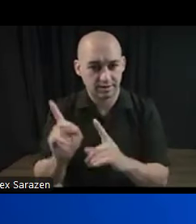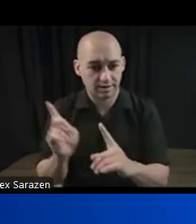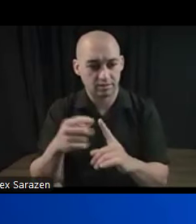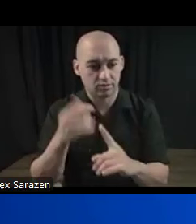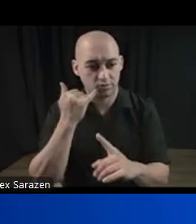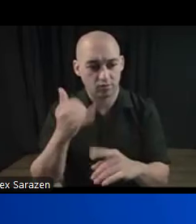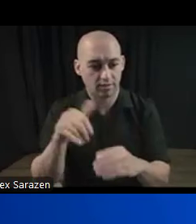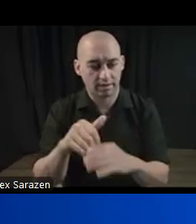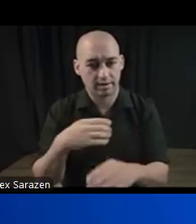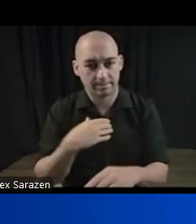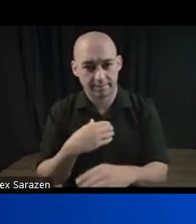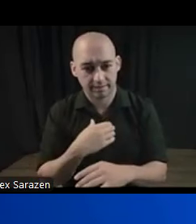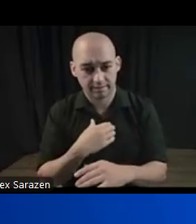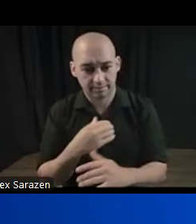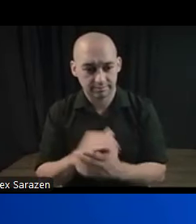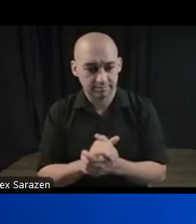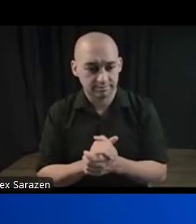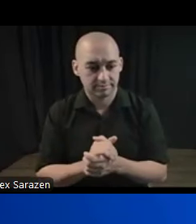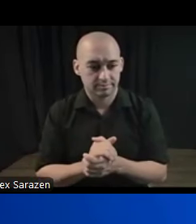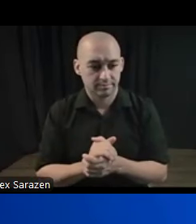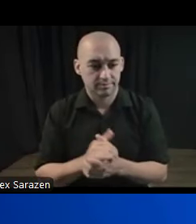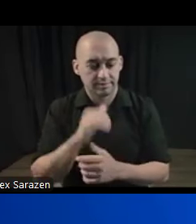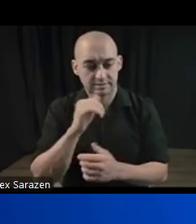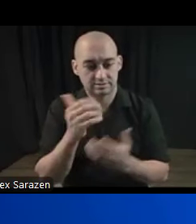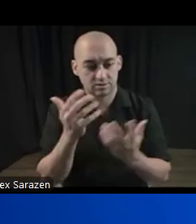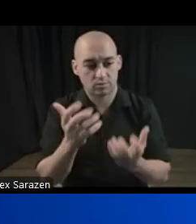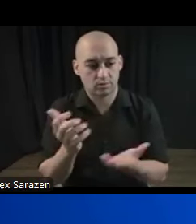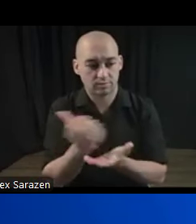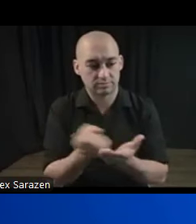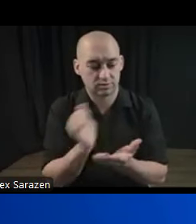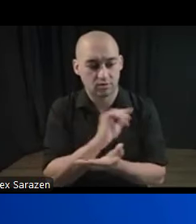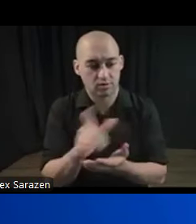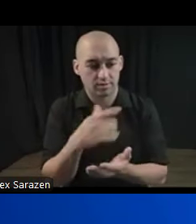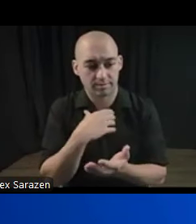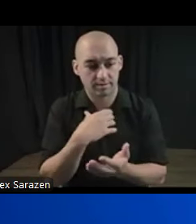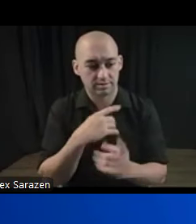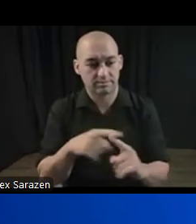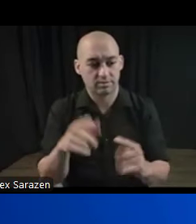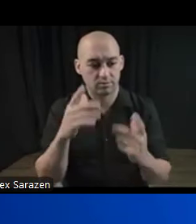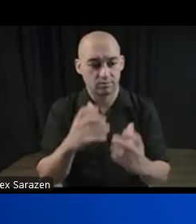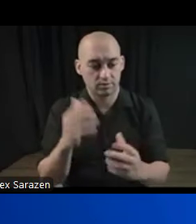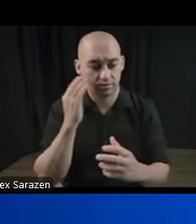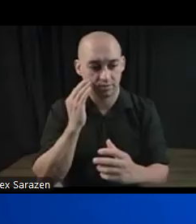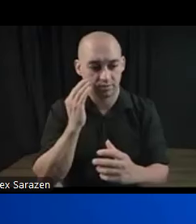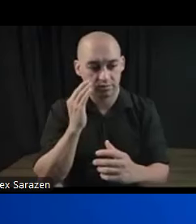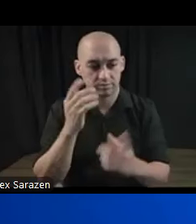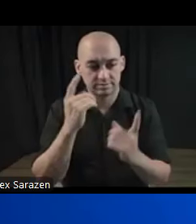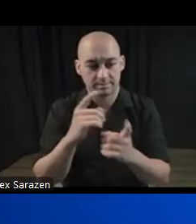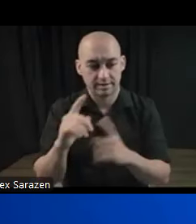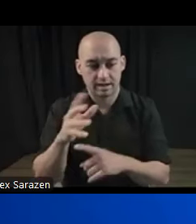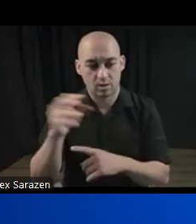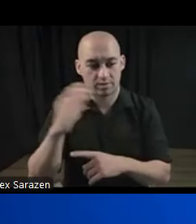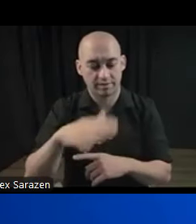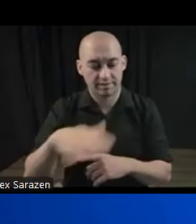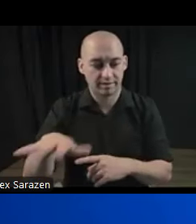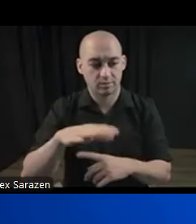complaint. We don't want to receive all the complaints, but we do want to know. We want to know what's happening out there, because we can't